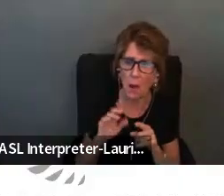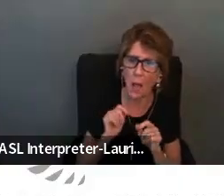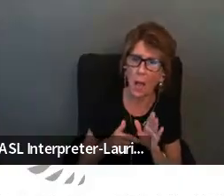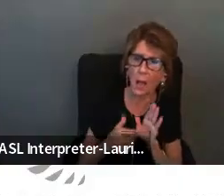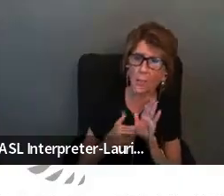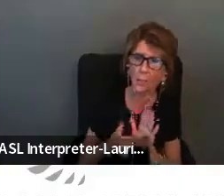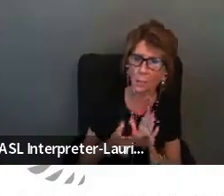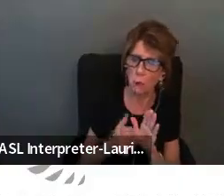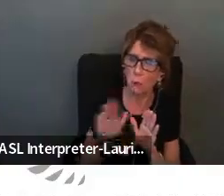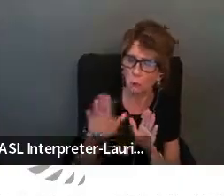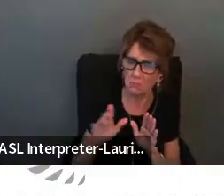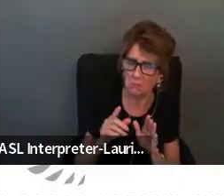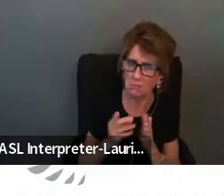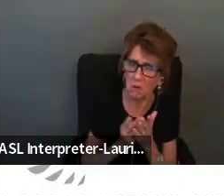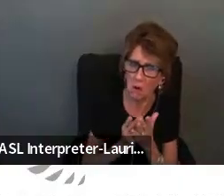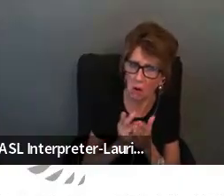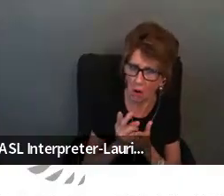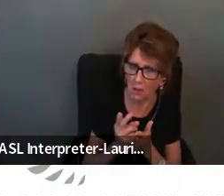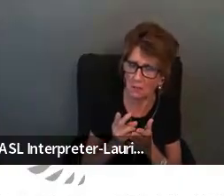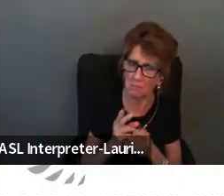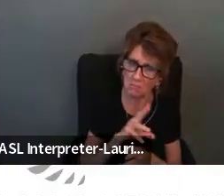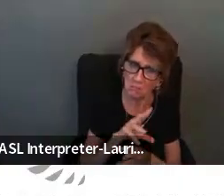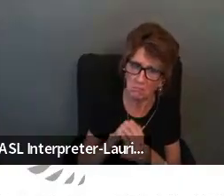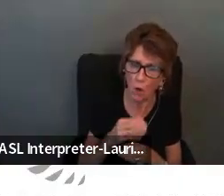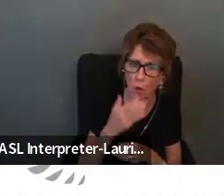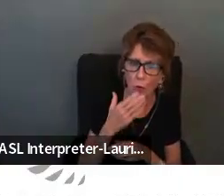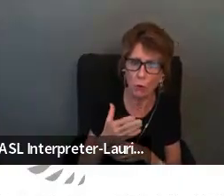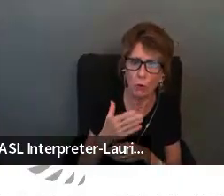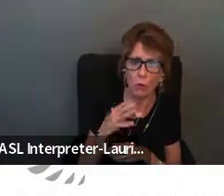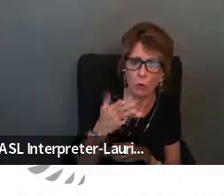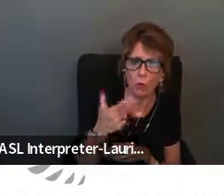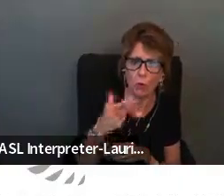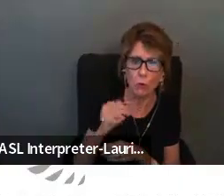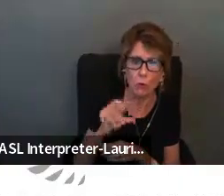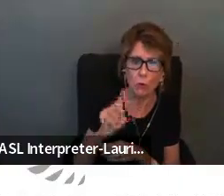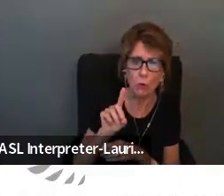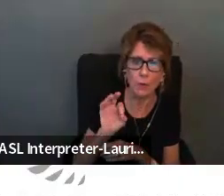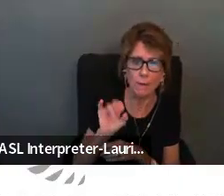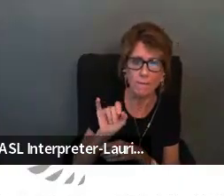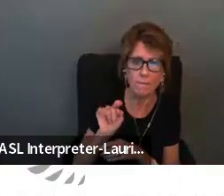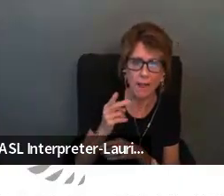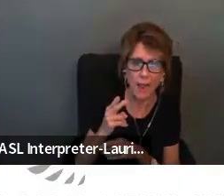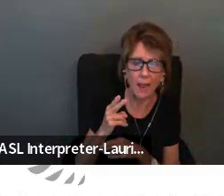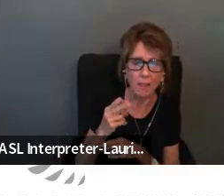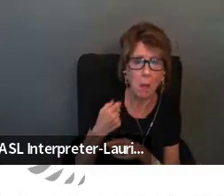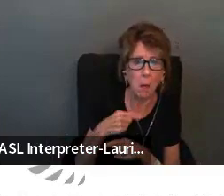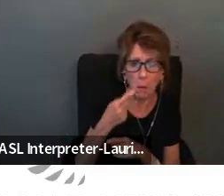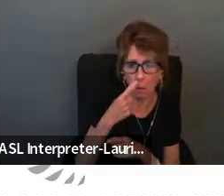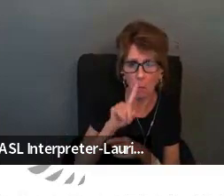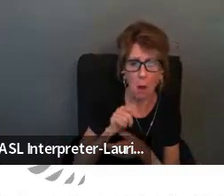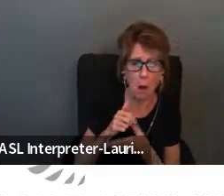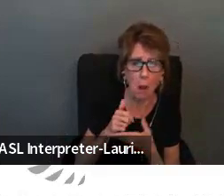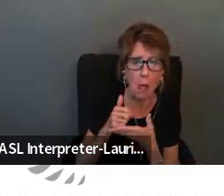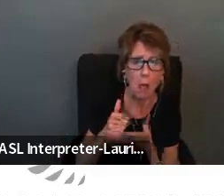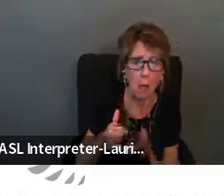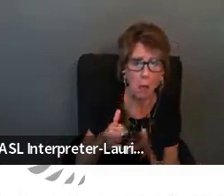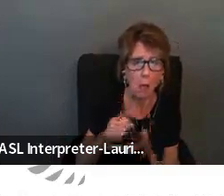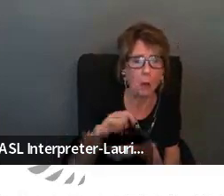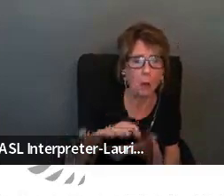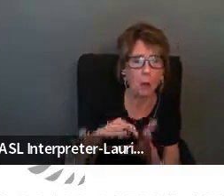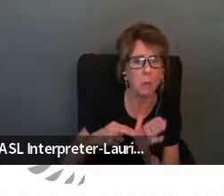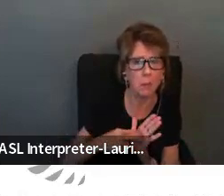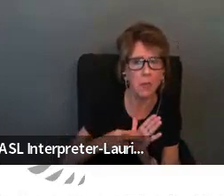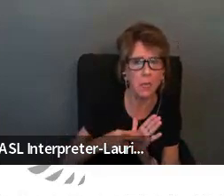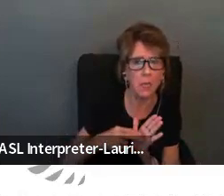in good faith participating and willing to contribute, it's not a higher burden, but certainly it will